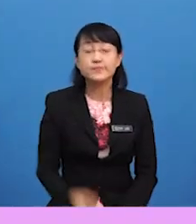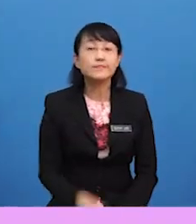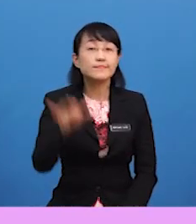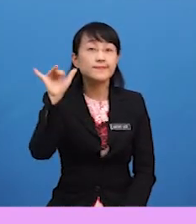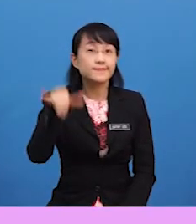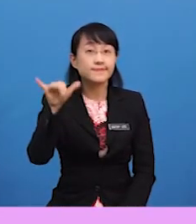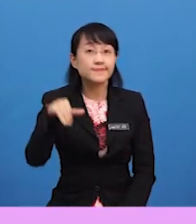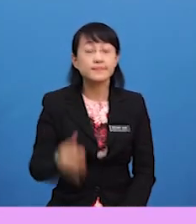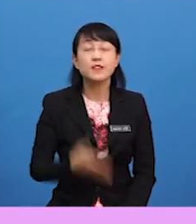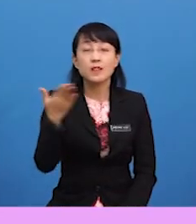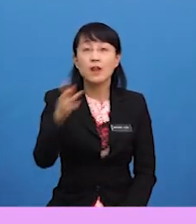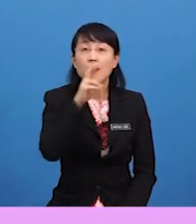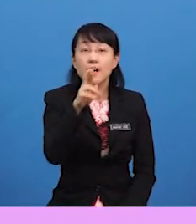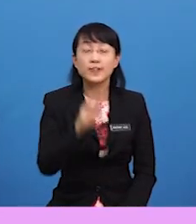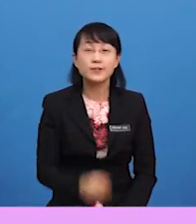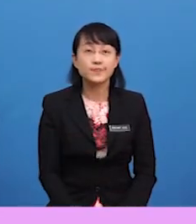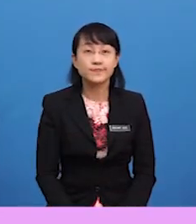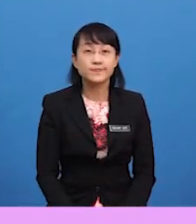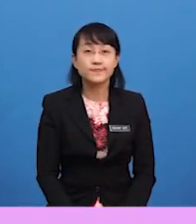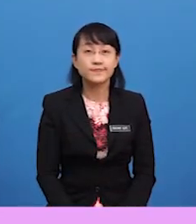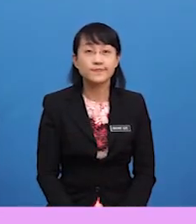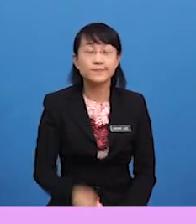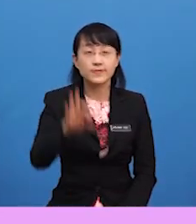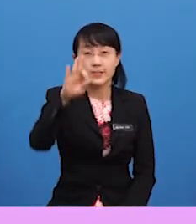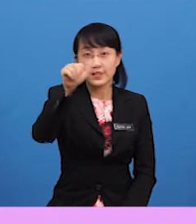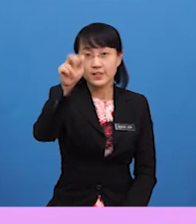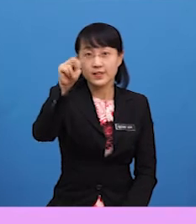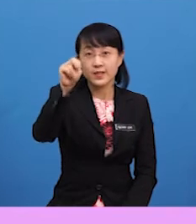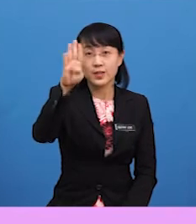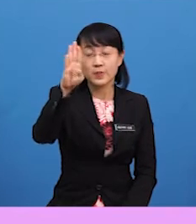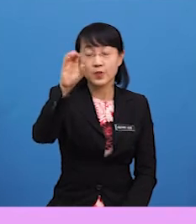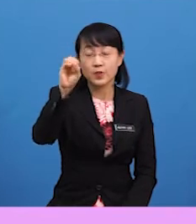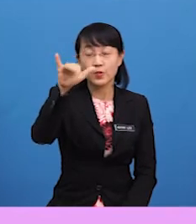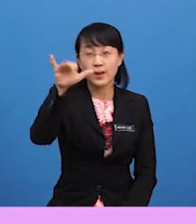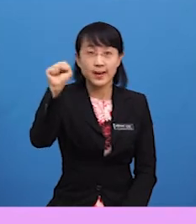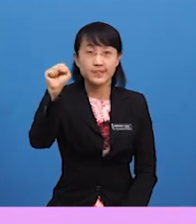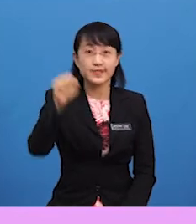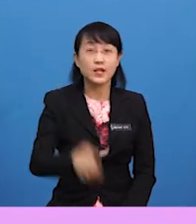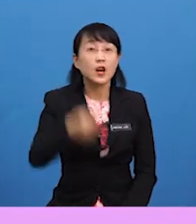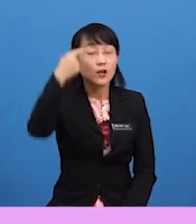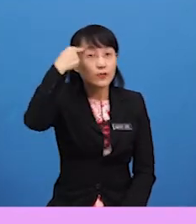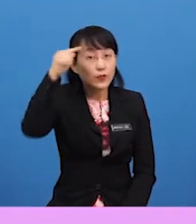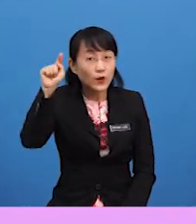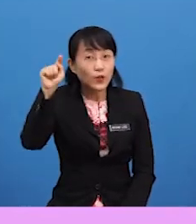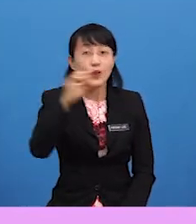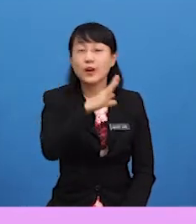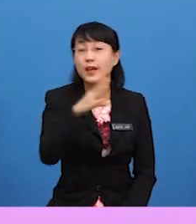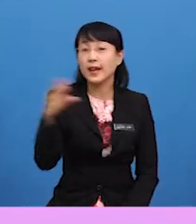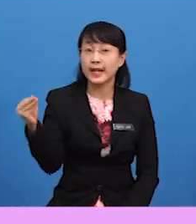Yes, there are. We call them fanboys. For,